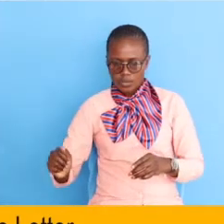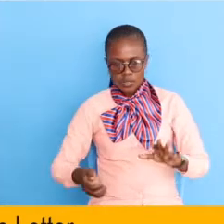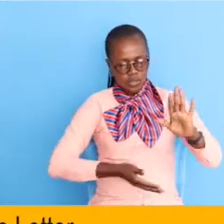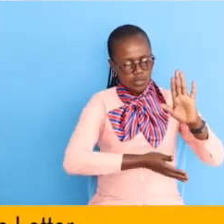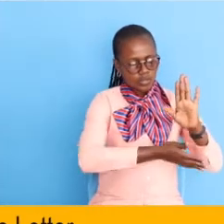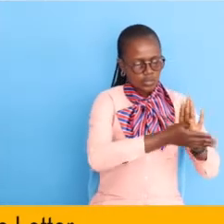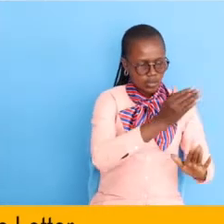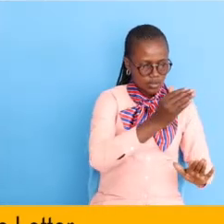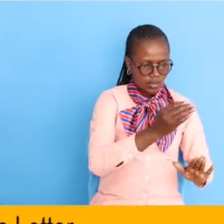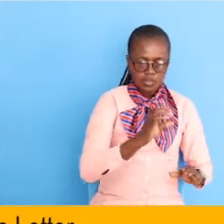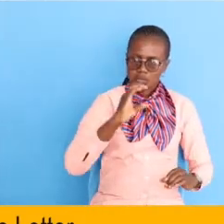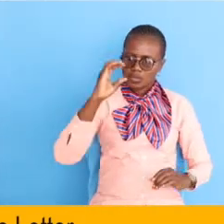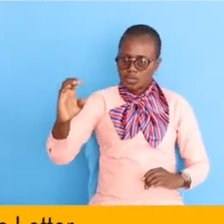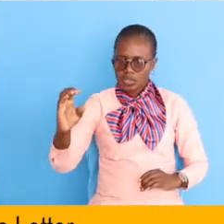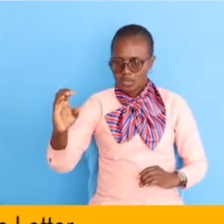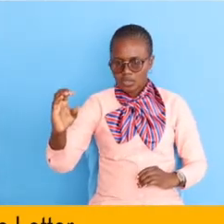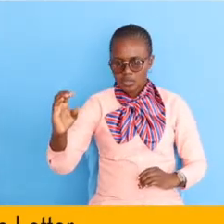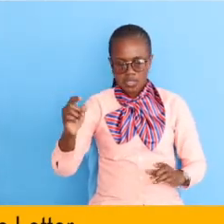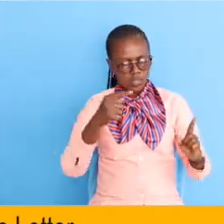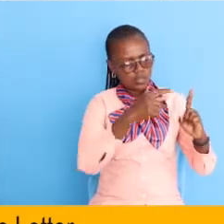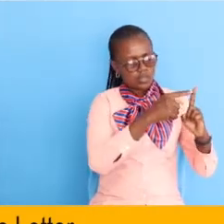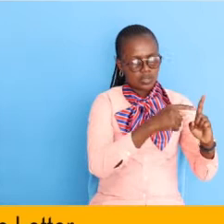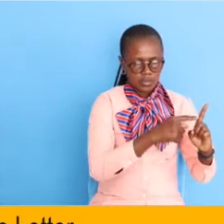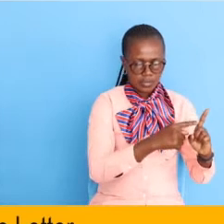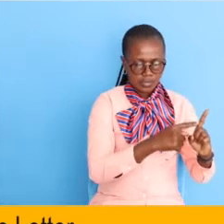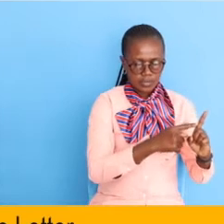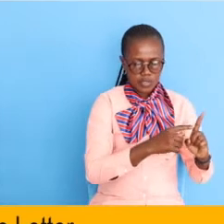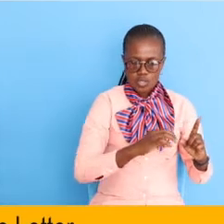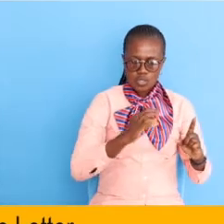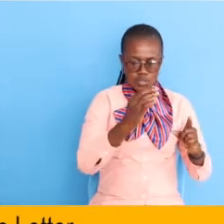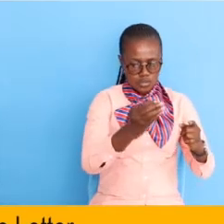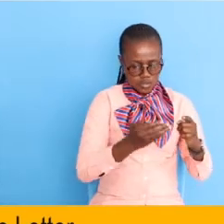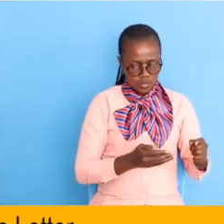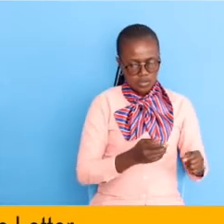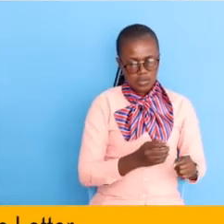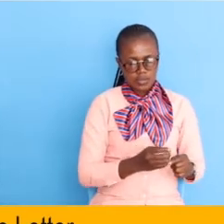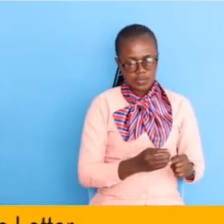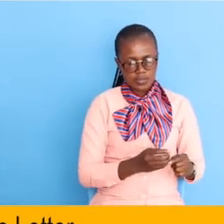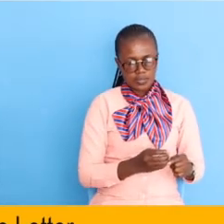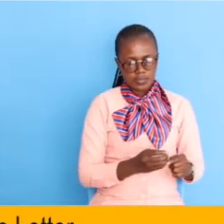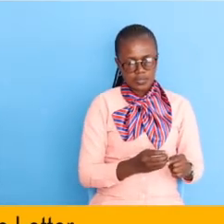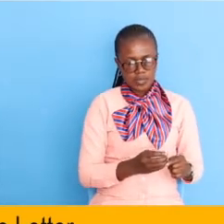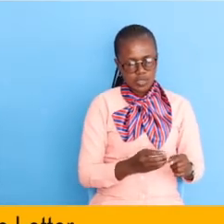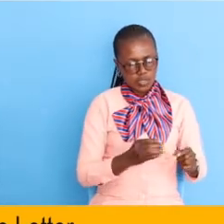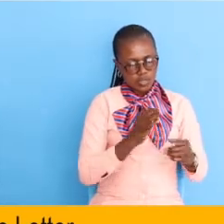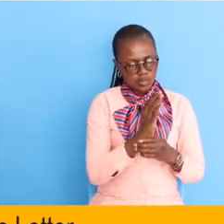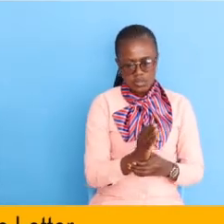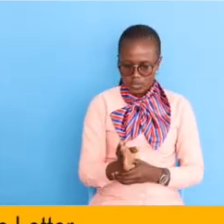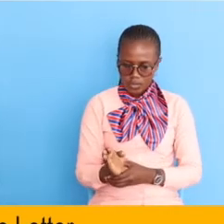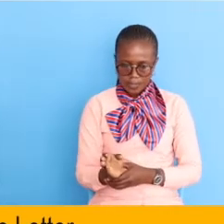from the sender's address, the date, receiver's address, followed by the